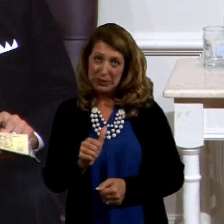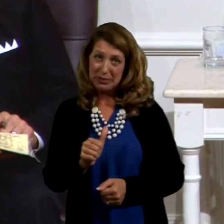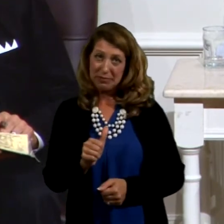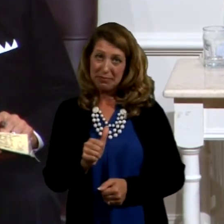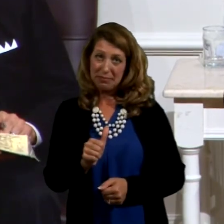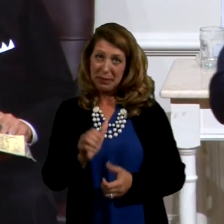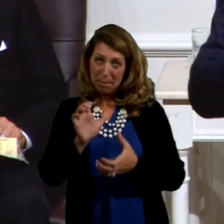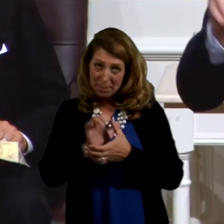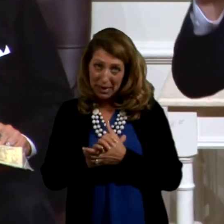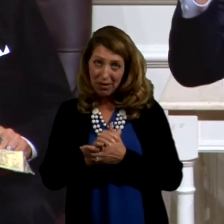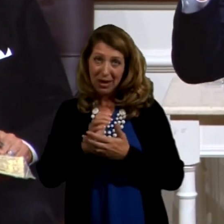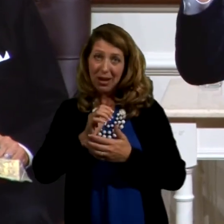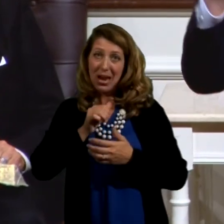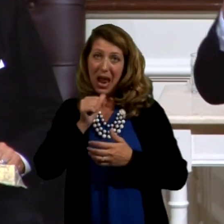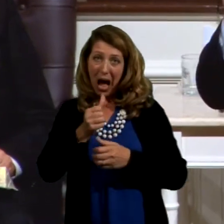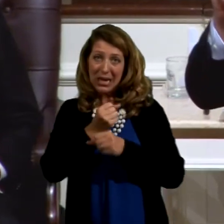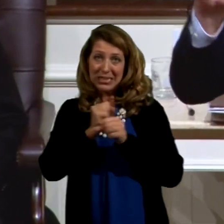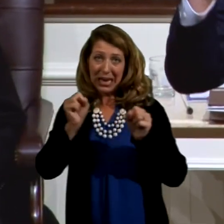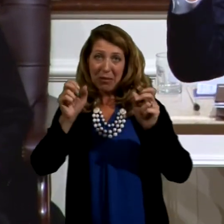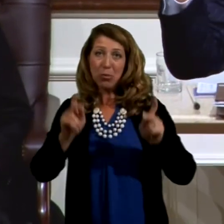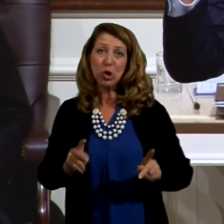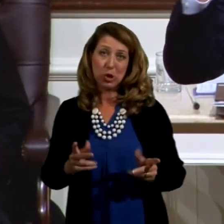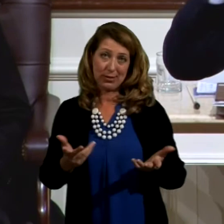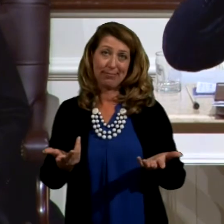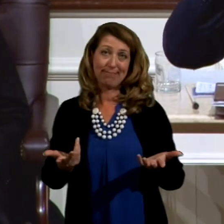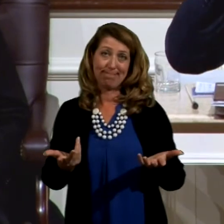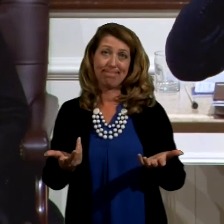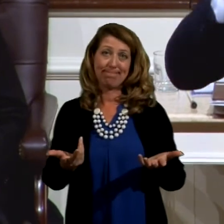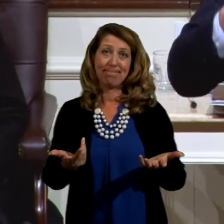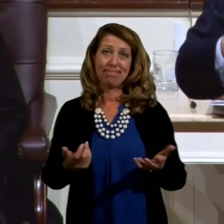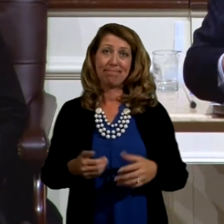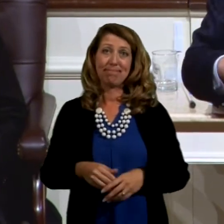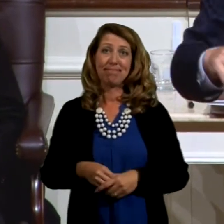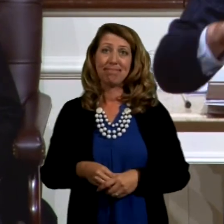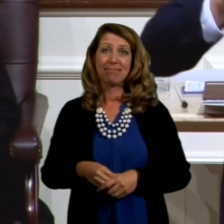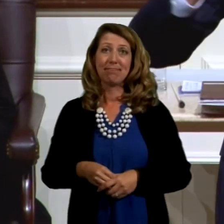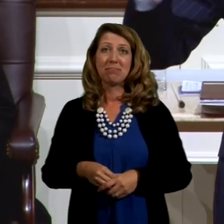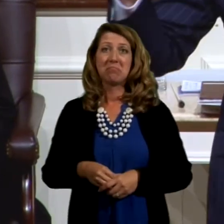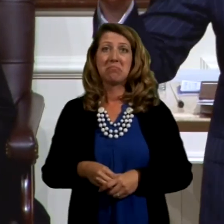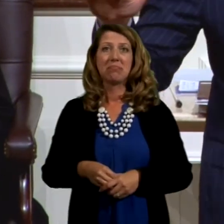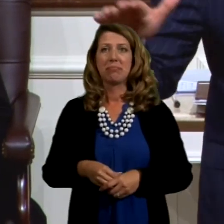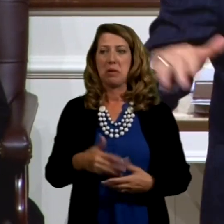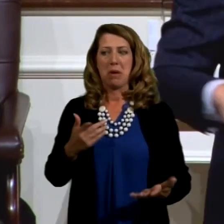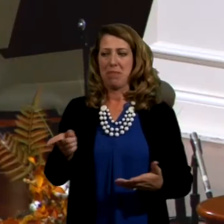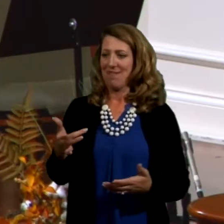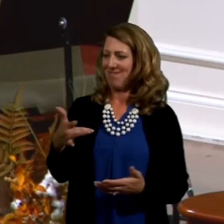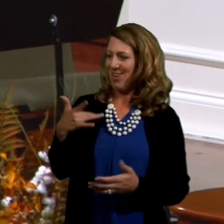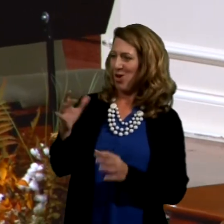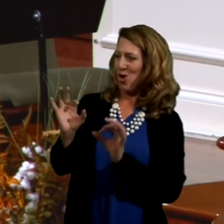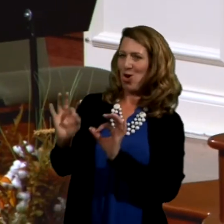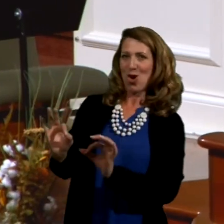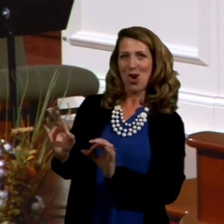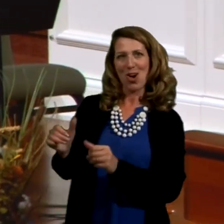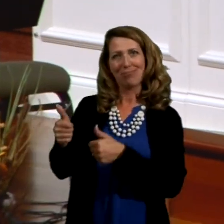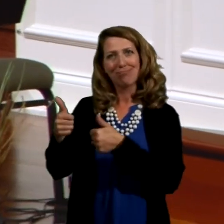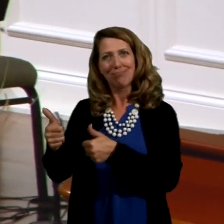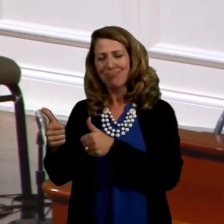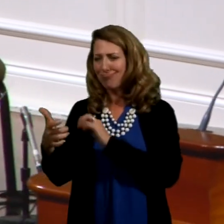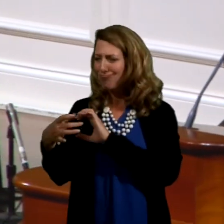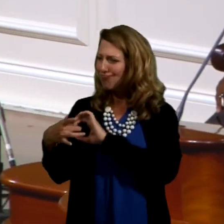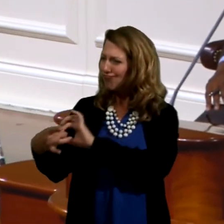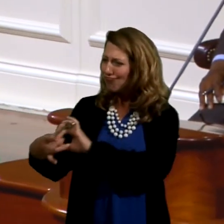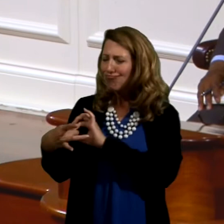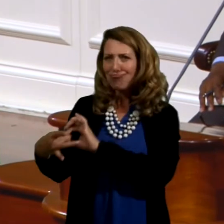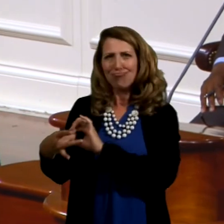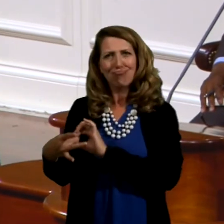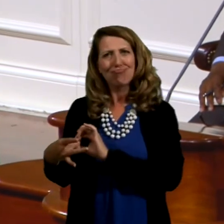Not to do it because he said, be not unequally yoked together with an unbeliever. So I don't care how good you feel about something and how I've had people say,